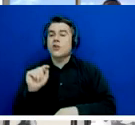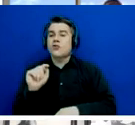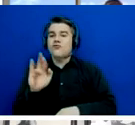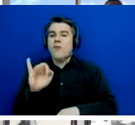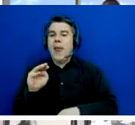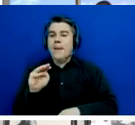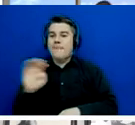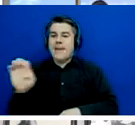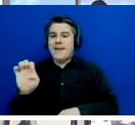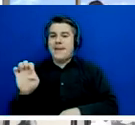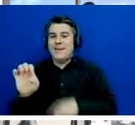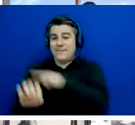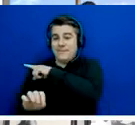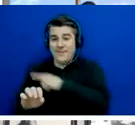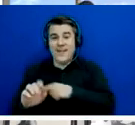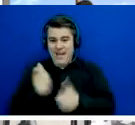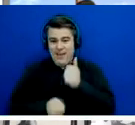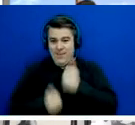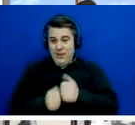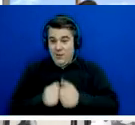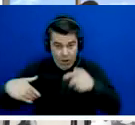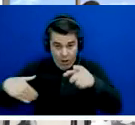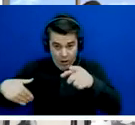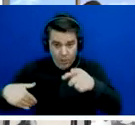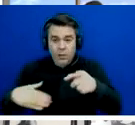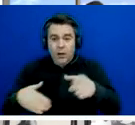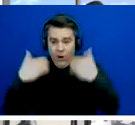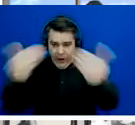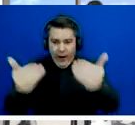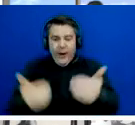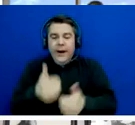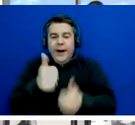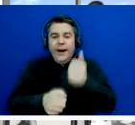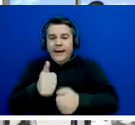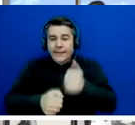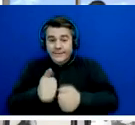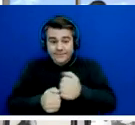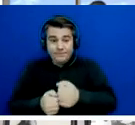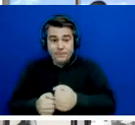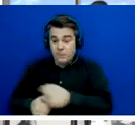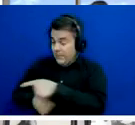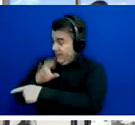haven't yet, get out your phone and text to the number